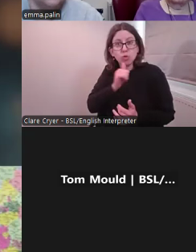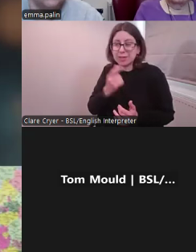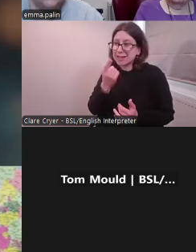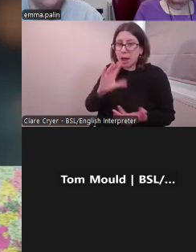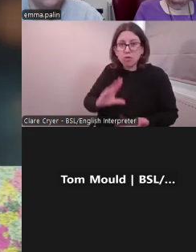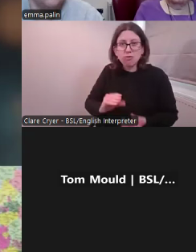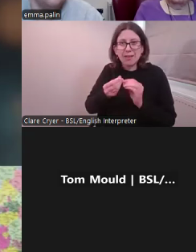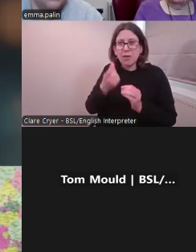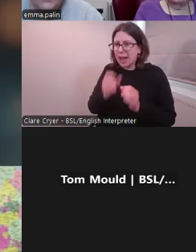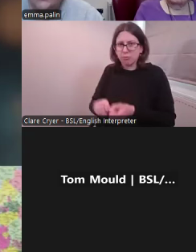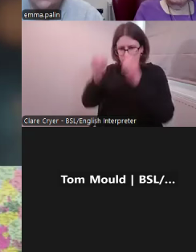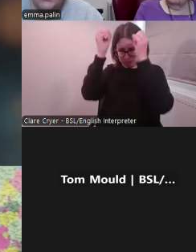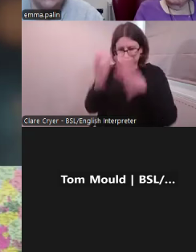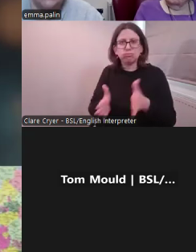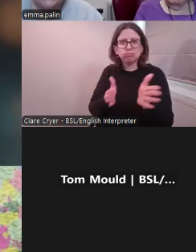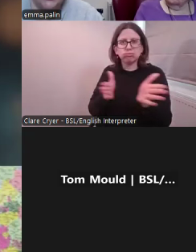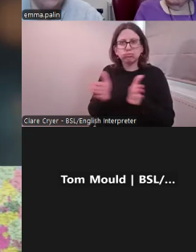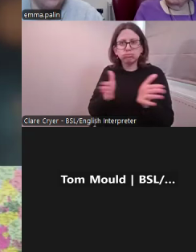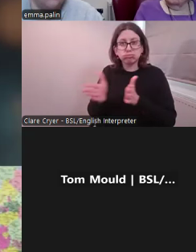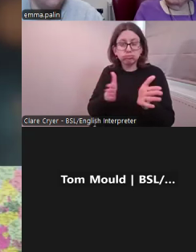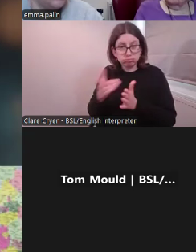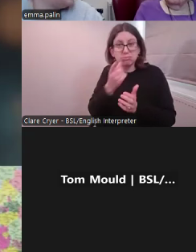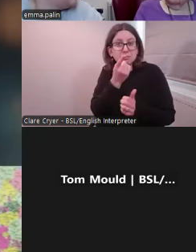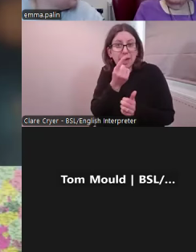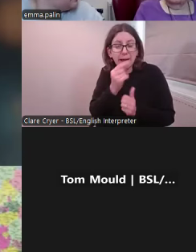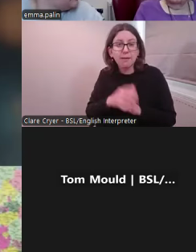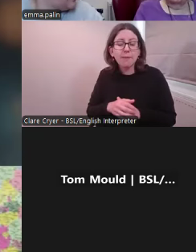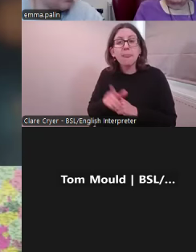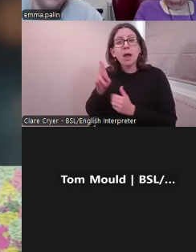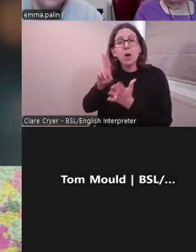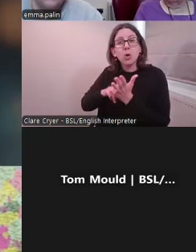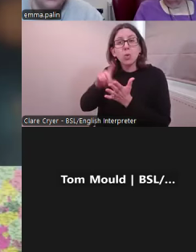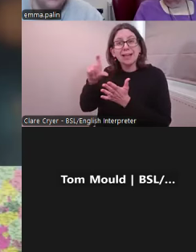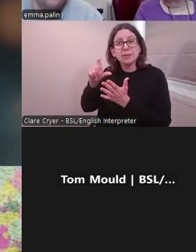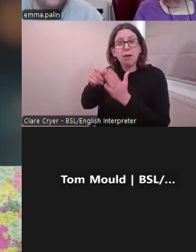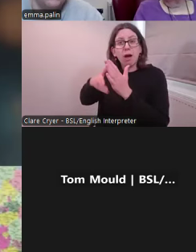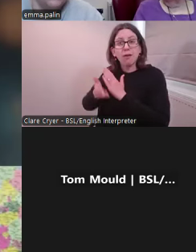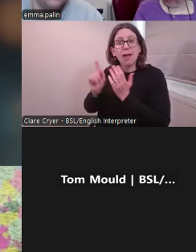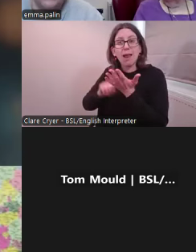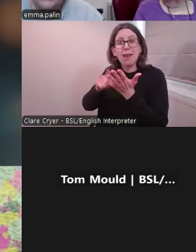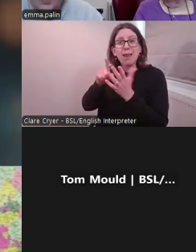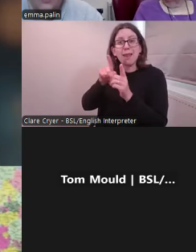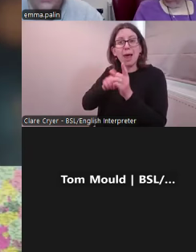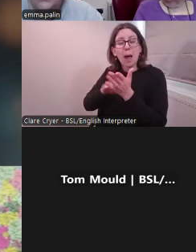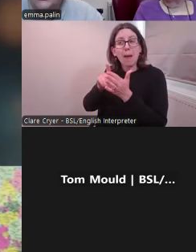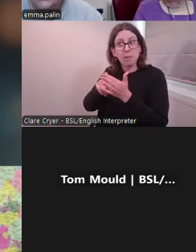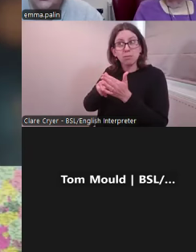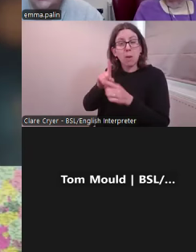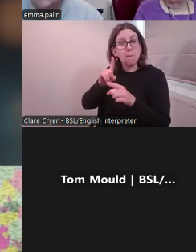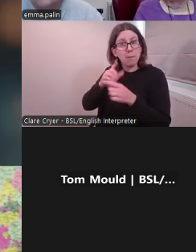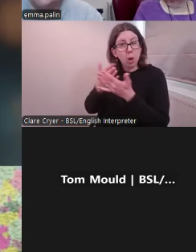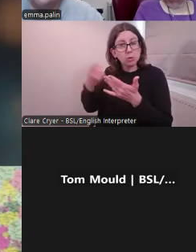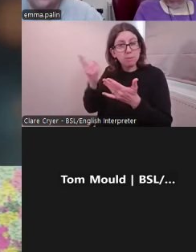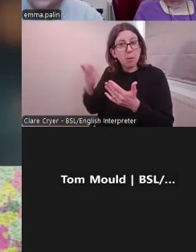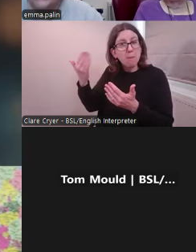pot. Being in Newcastle-under-Lyme, a lot of the people that live here used to work in the pot banks, used